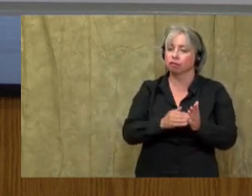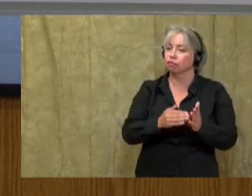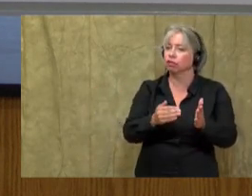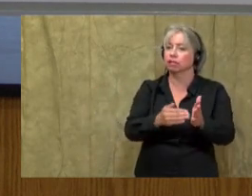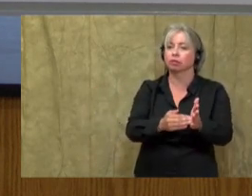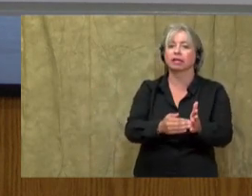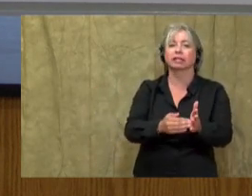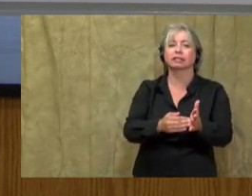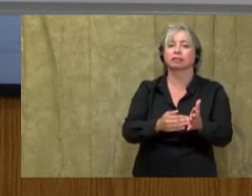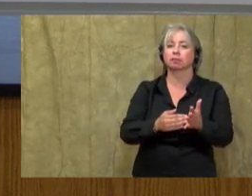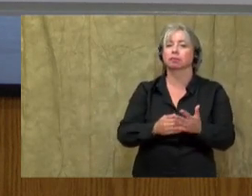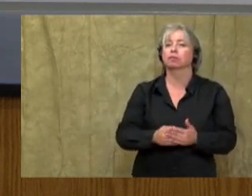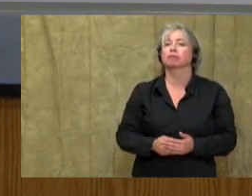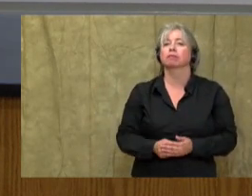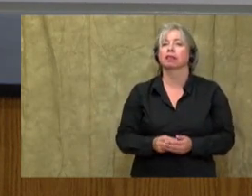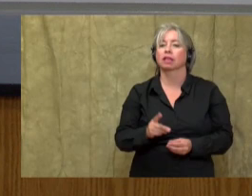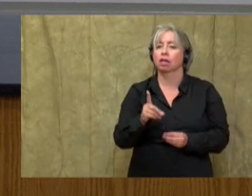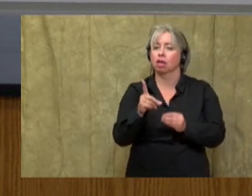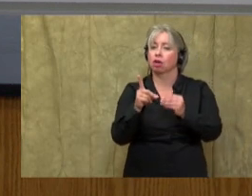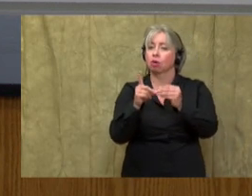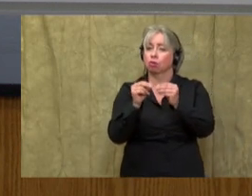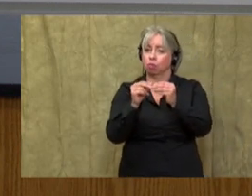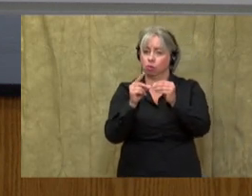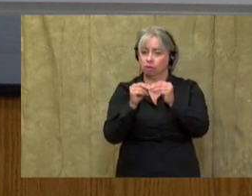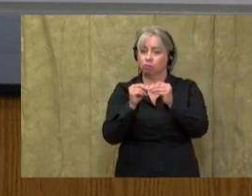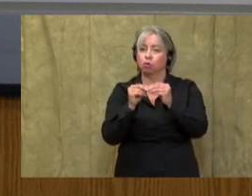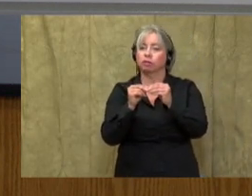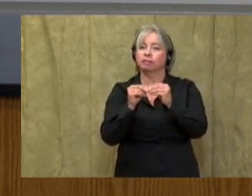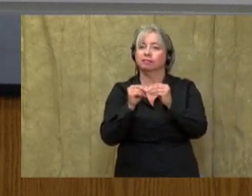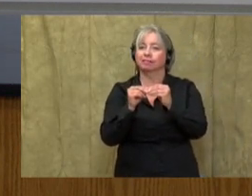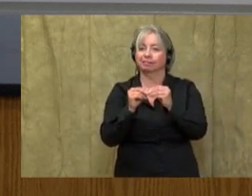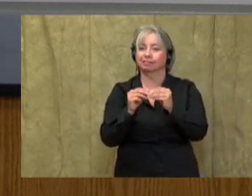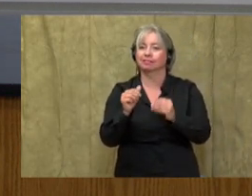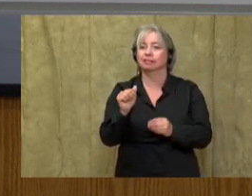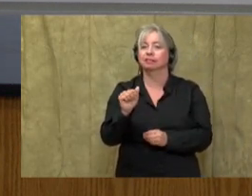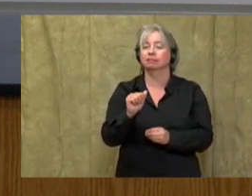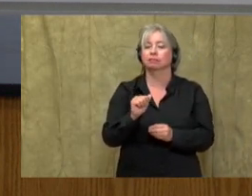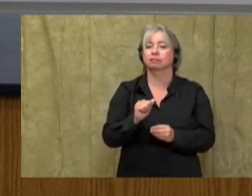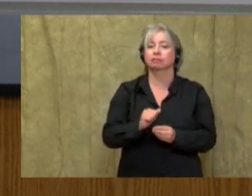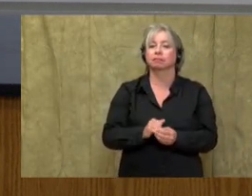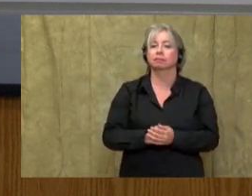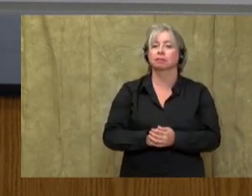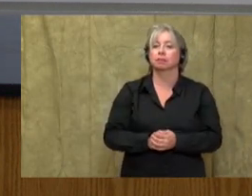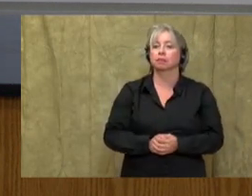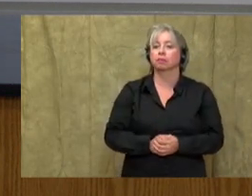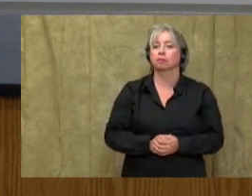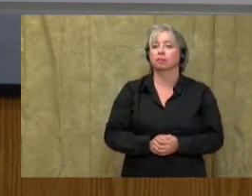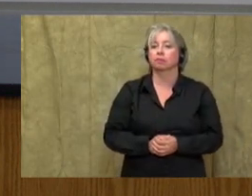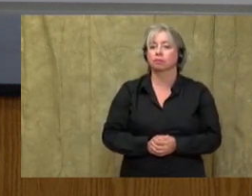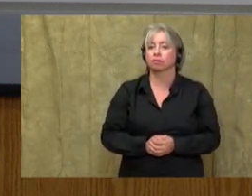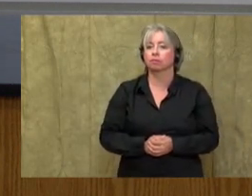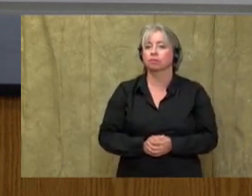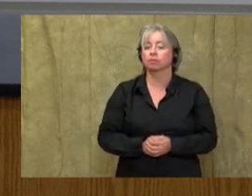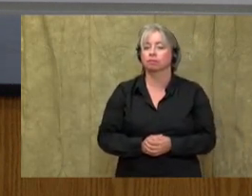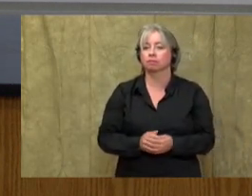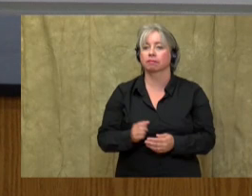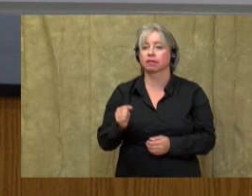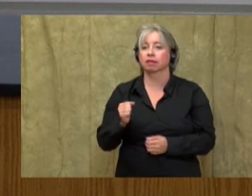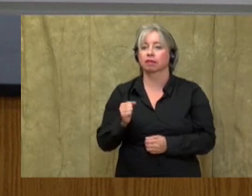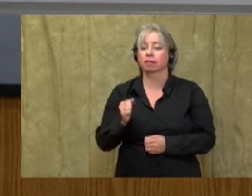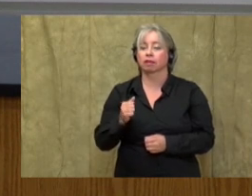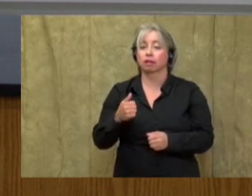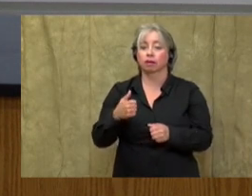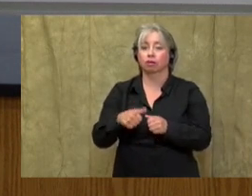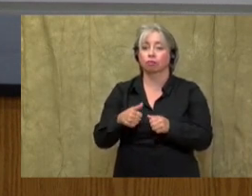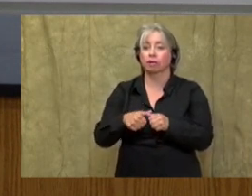one last property of wave before we go to our concept map over on the whiteboard. Back to amplitude. And if you